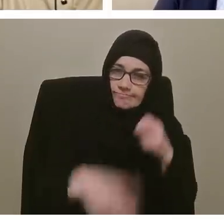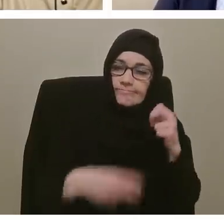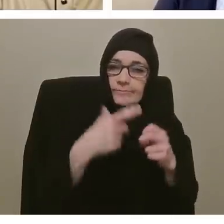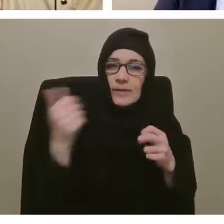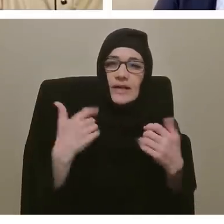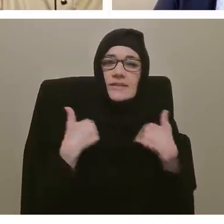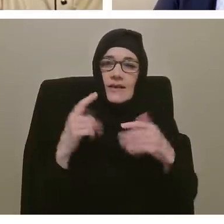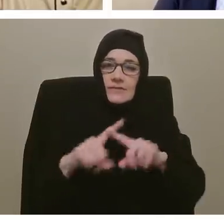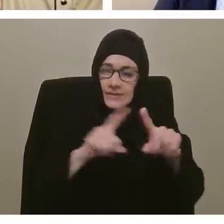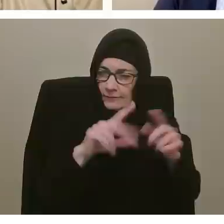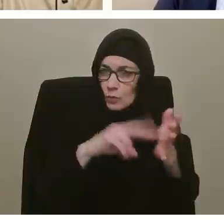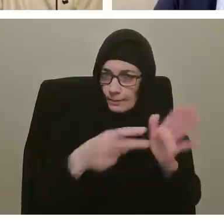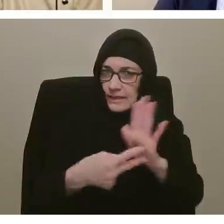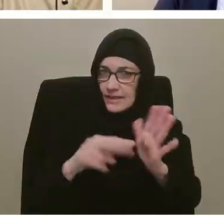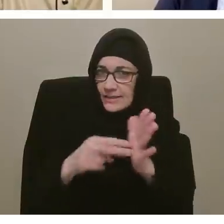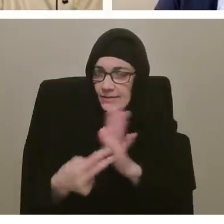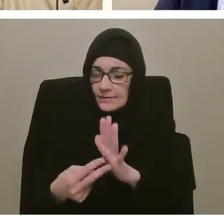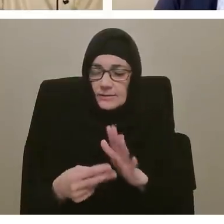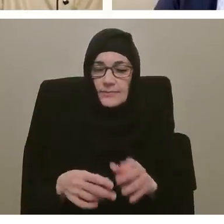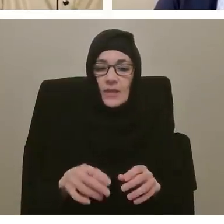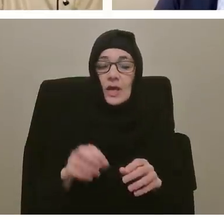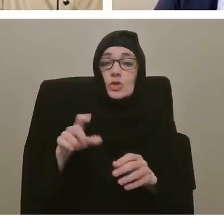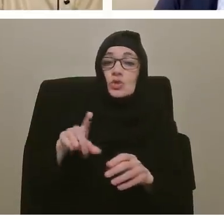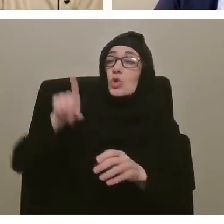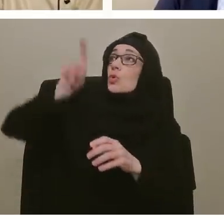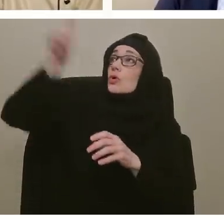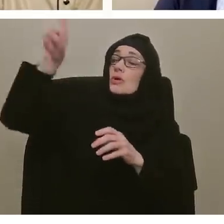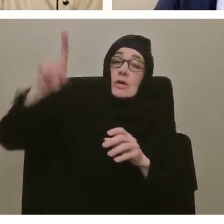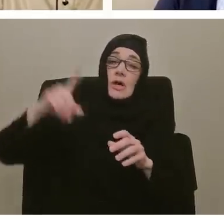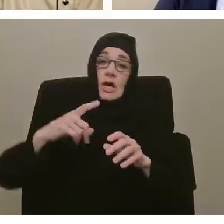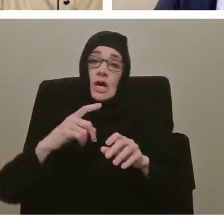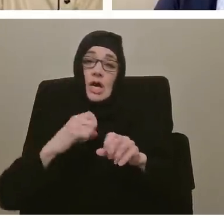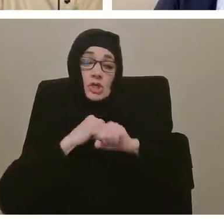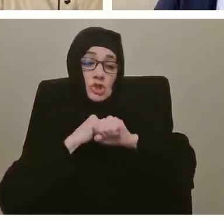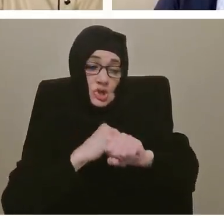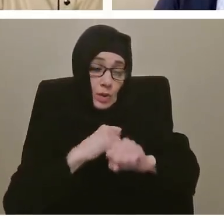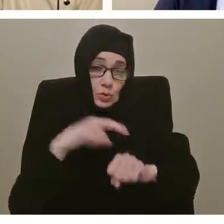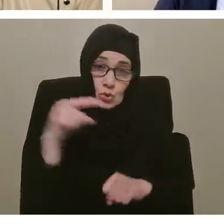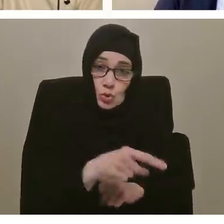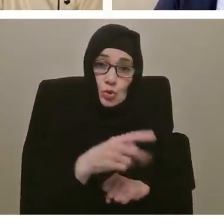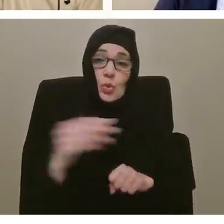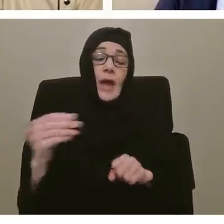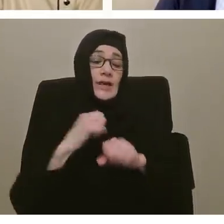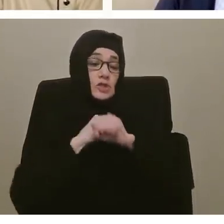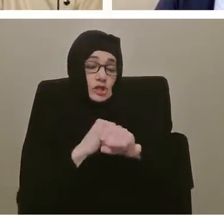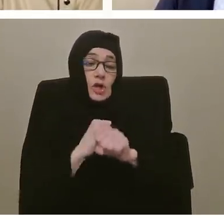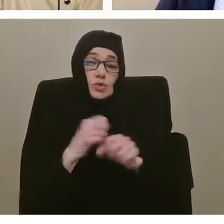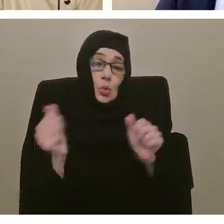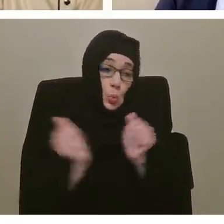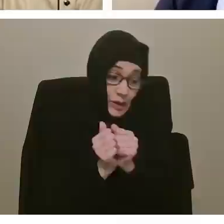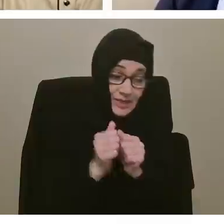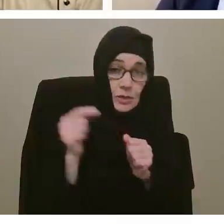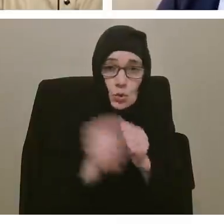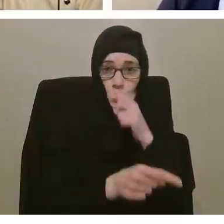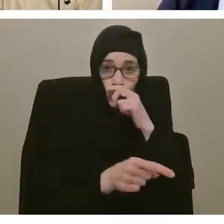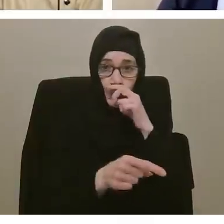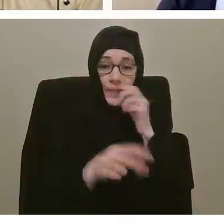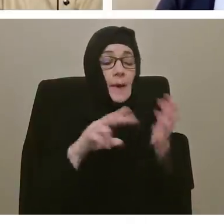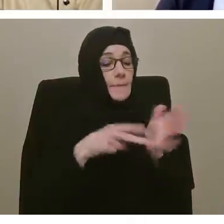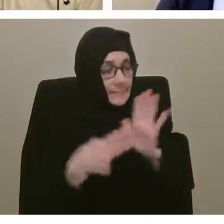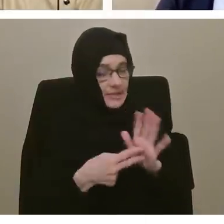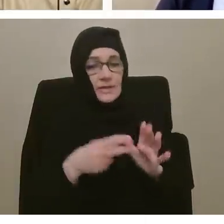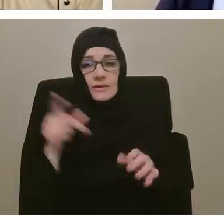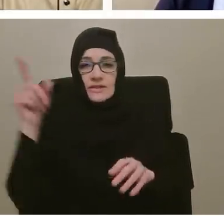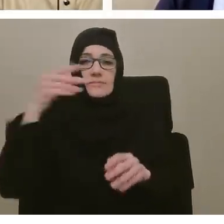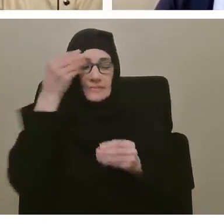and sheltered with you, meaning that you brought shelter to the companions with the hijrah, you know, you brought this shelter with them. So then Allah